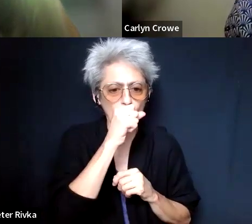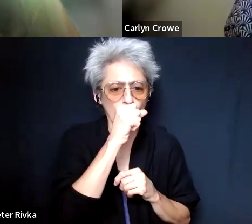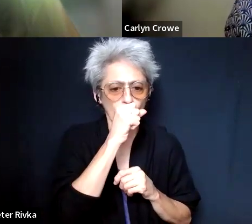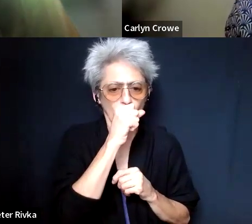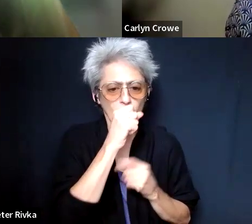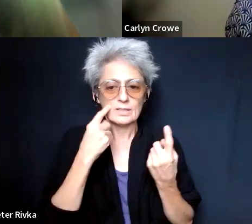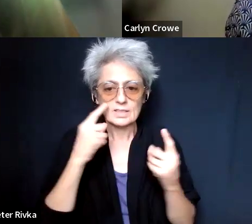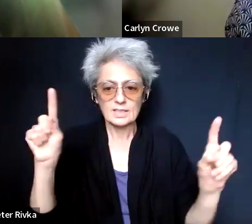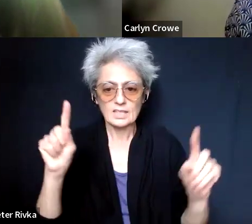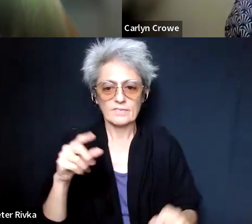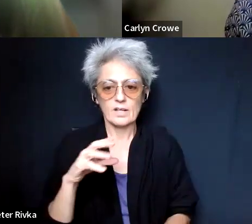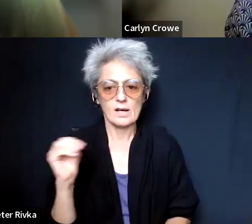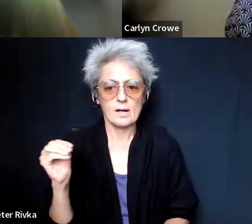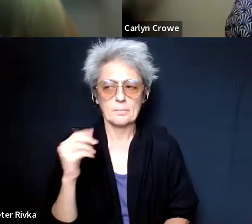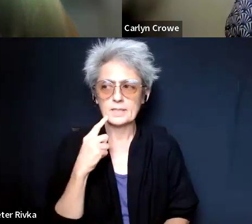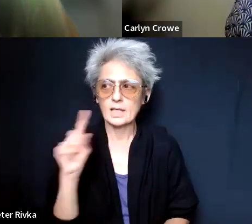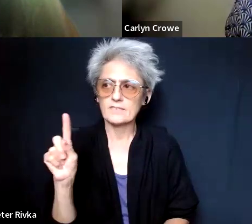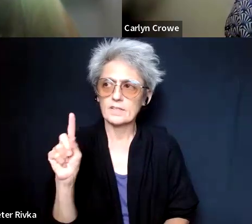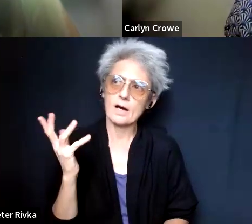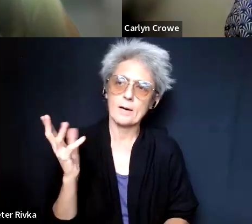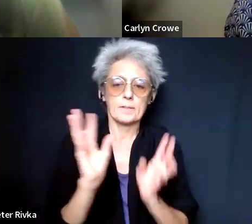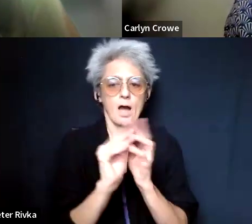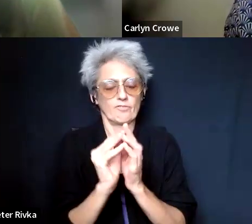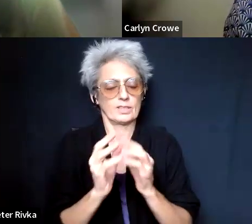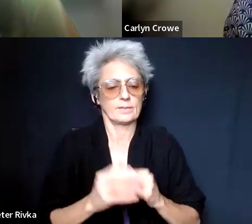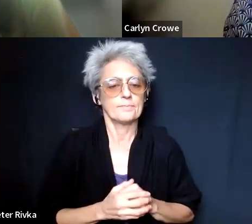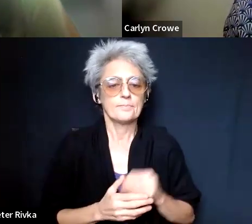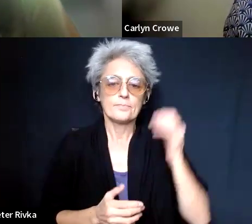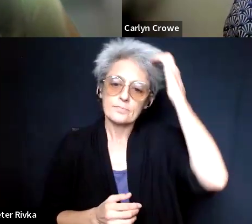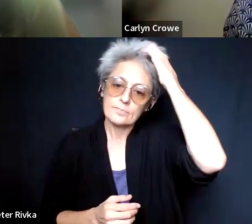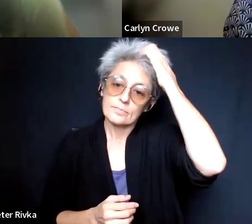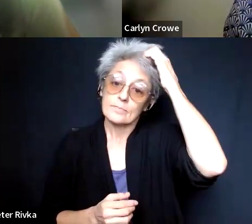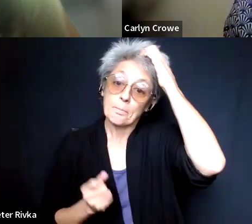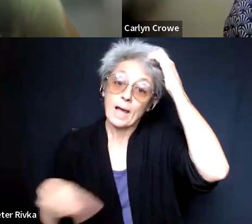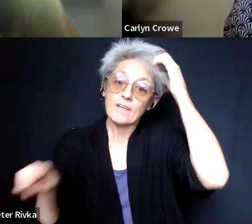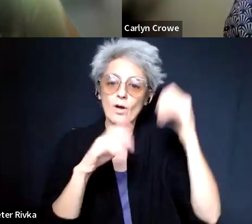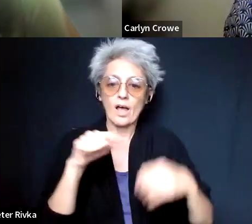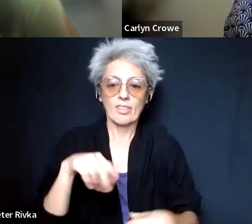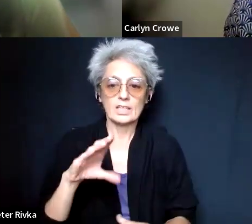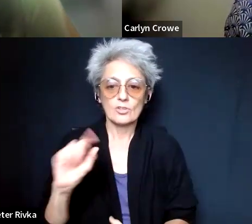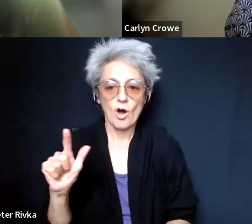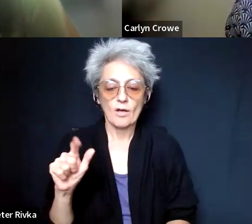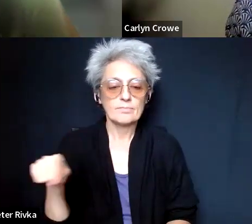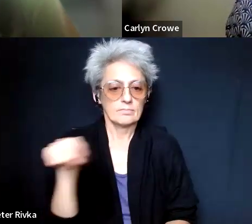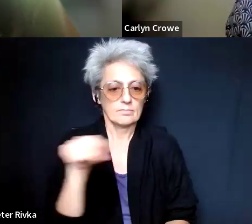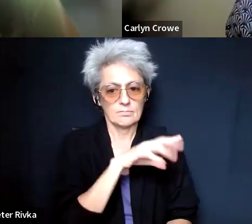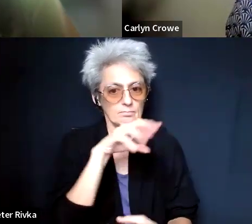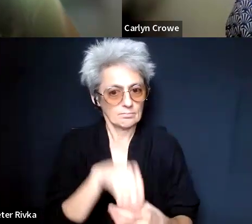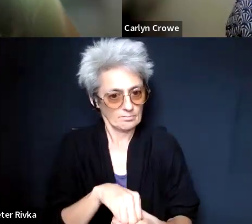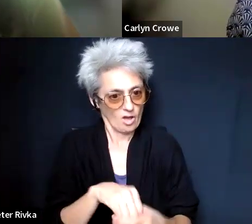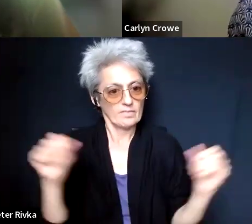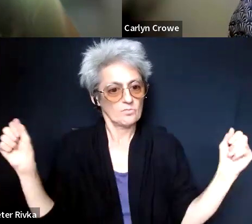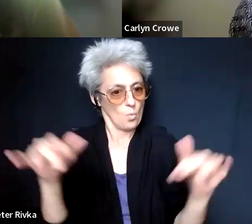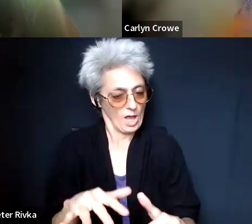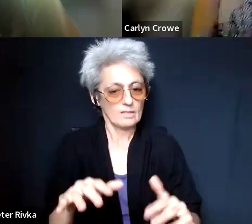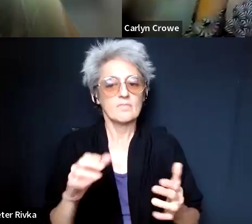successful conference overall. And many of you on this call, I know, were part of it that made it happen. So we thank